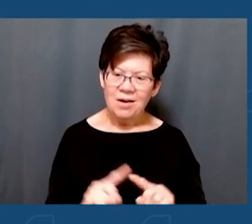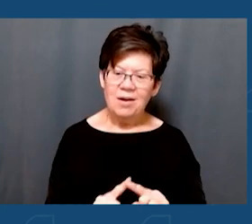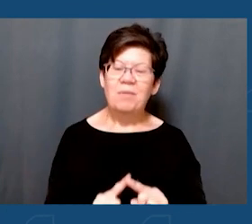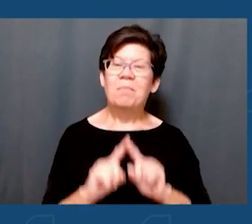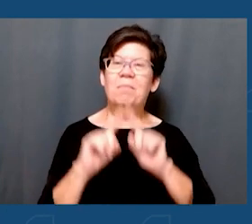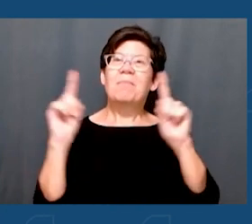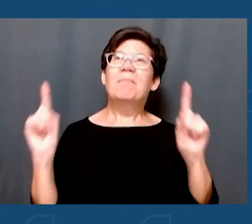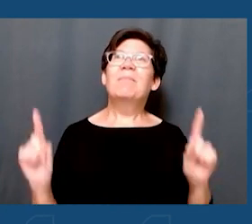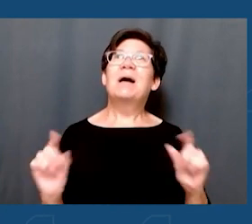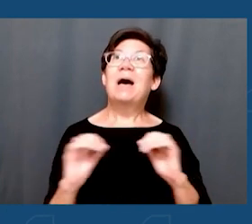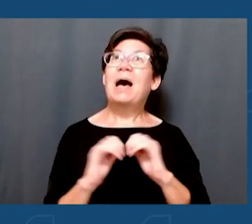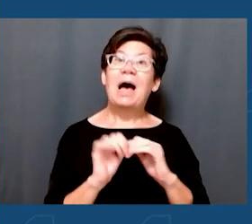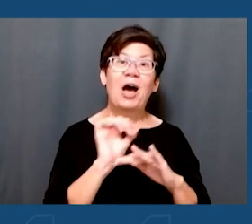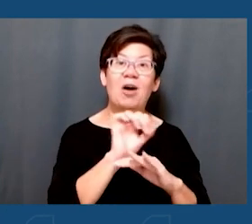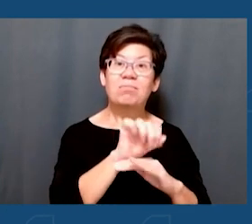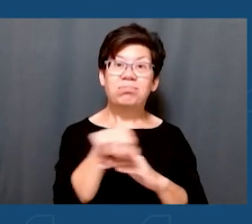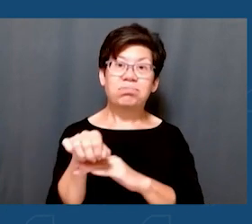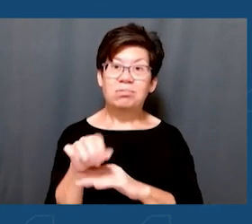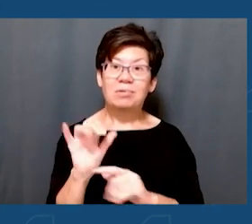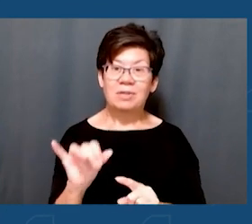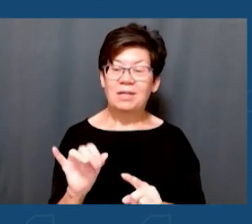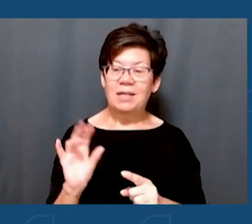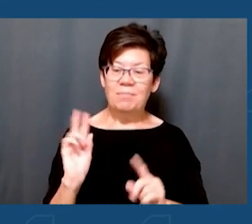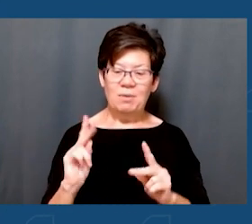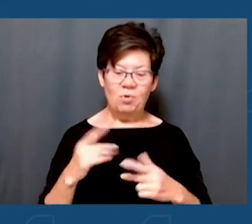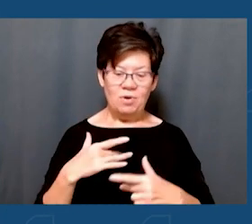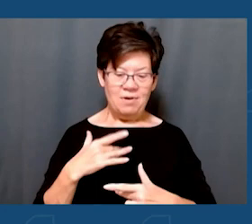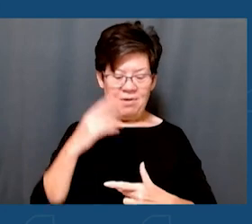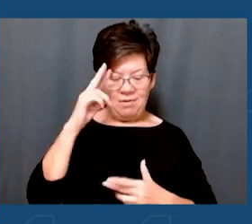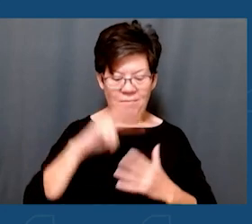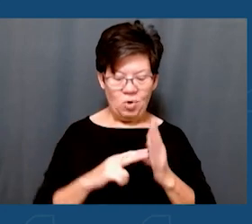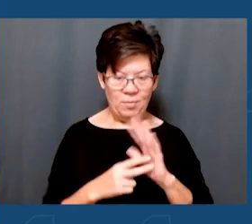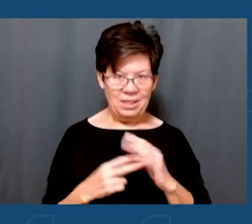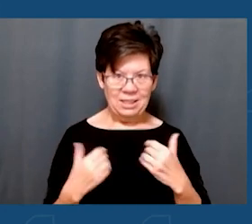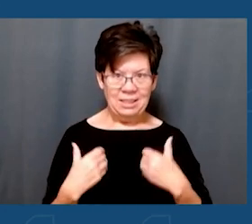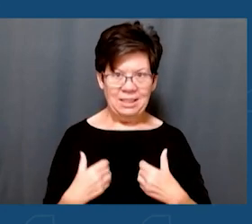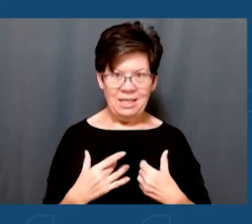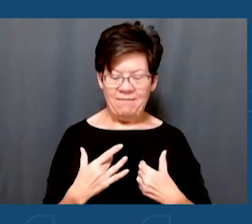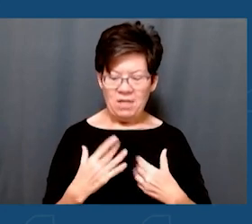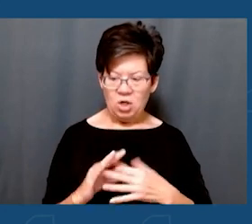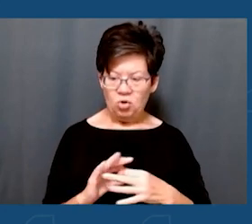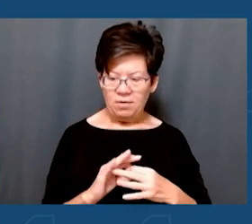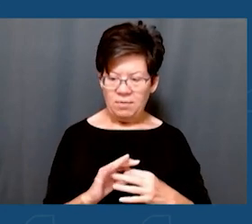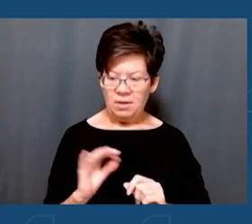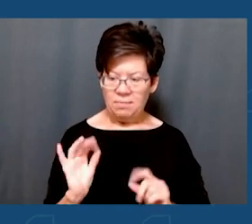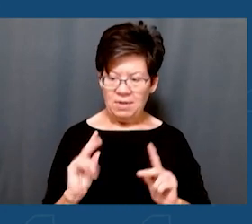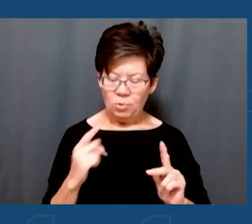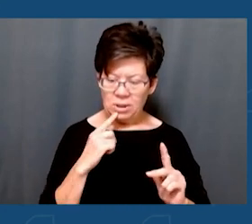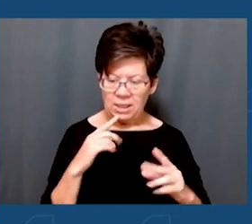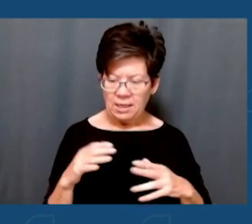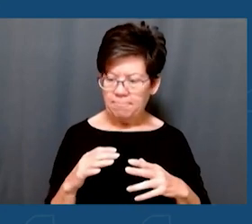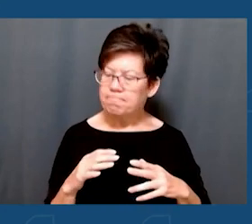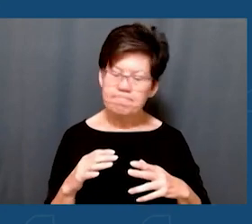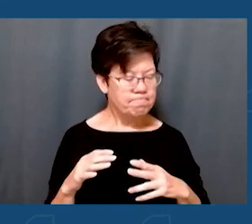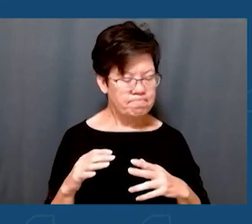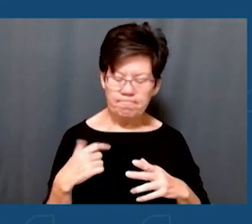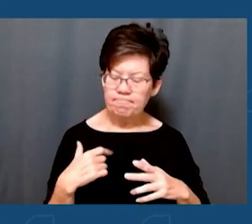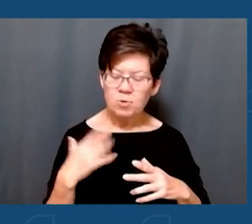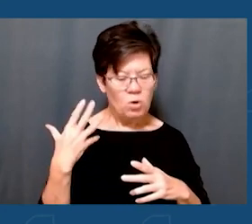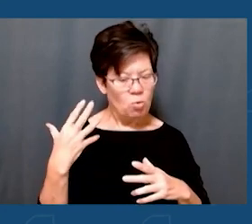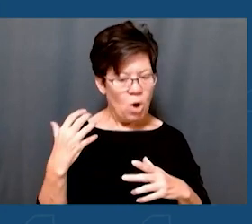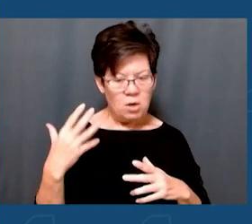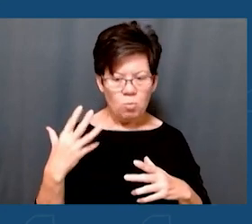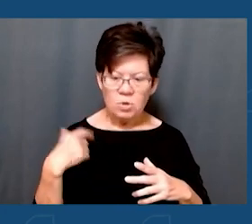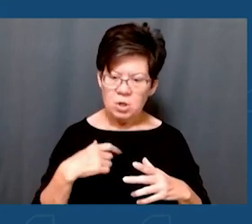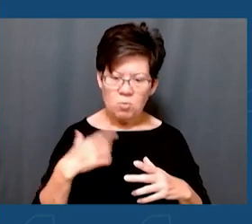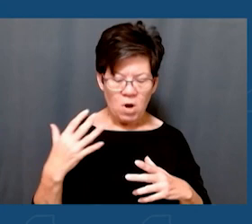that. There was a sense of purpose. There was unity of purpose. They said, this is what we want to do. Then after that,